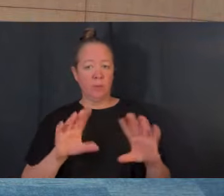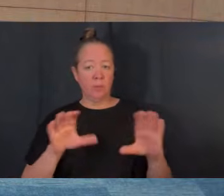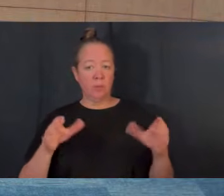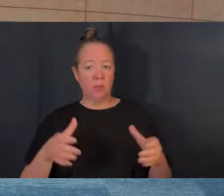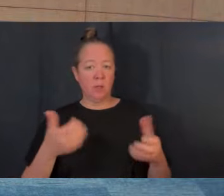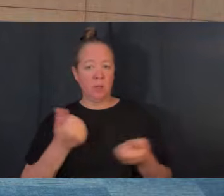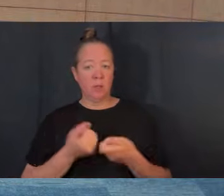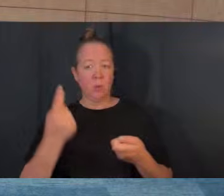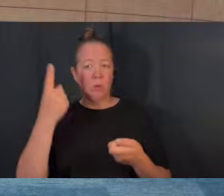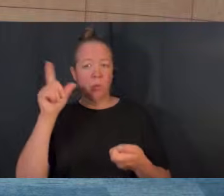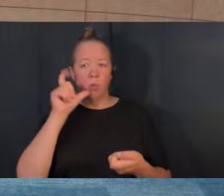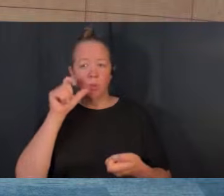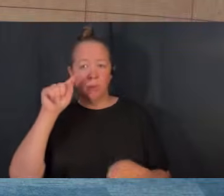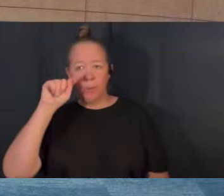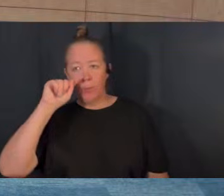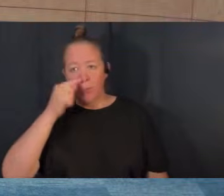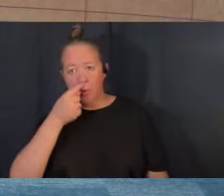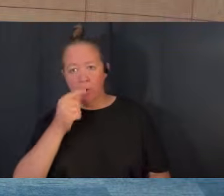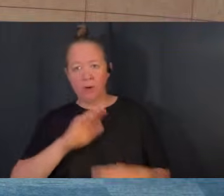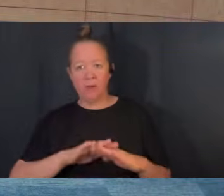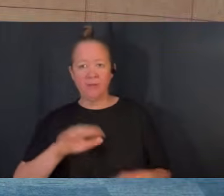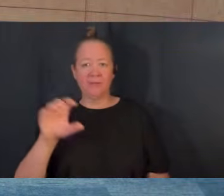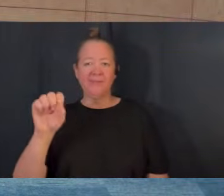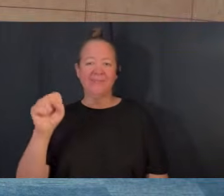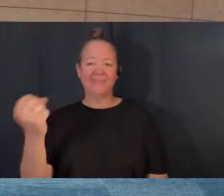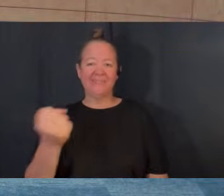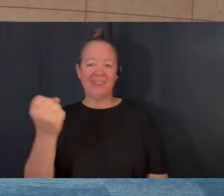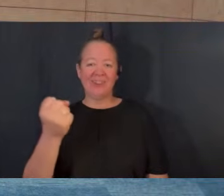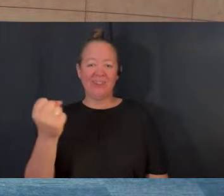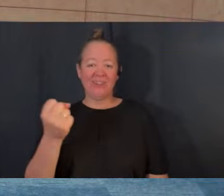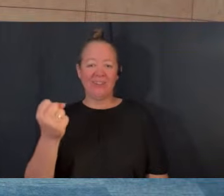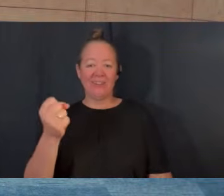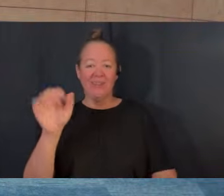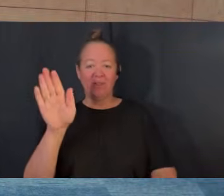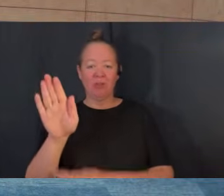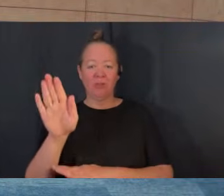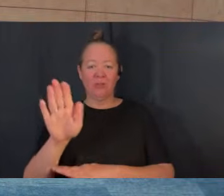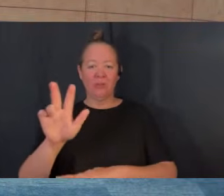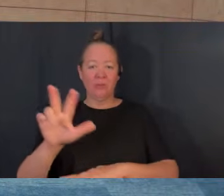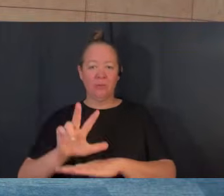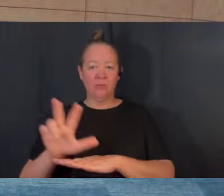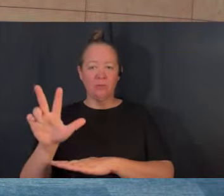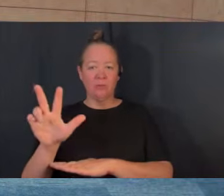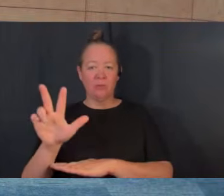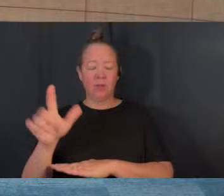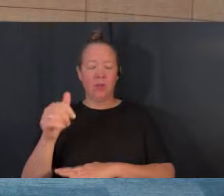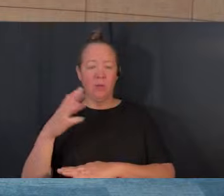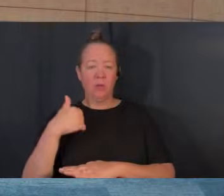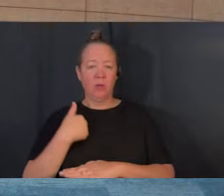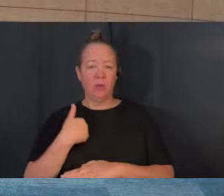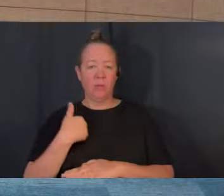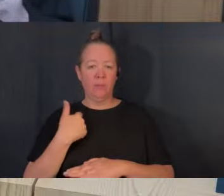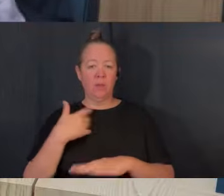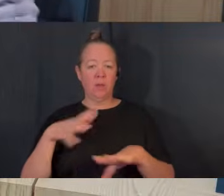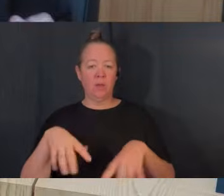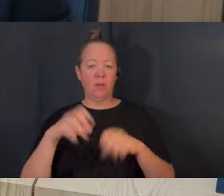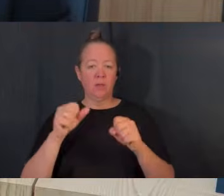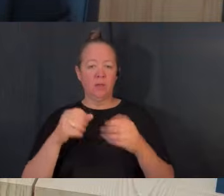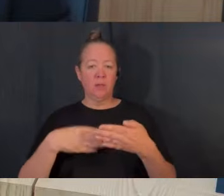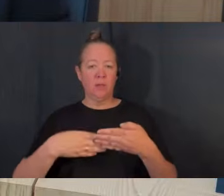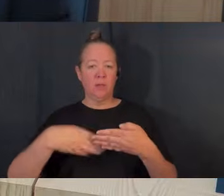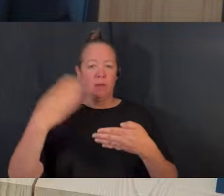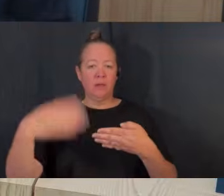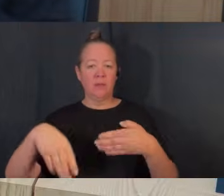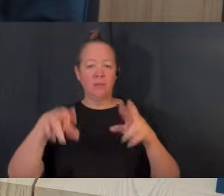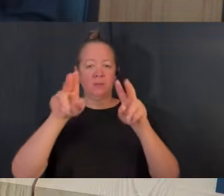on Saturday afternoon around 3 o'clock. I will be holding my next Triangle Talk at the Traffic